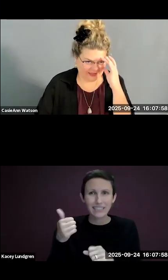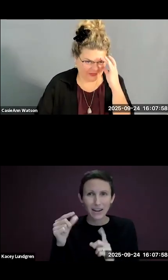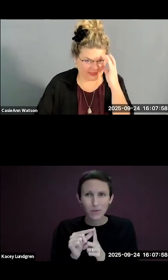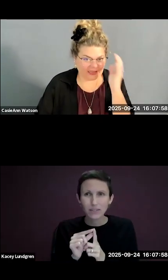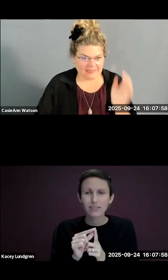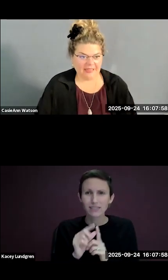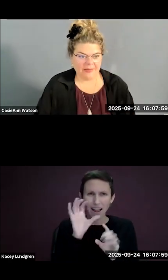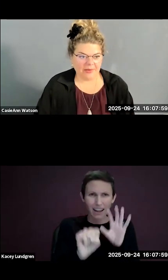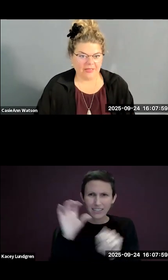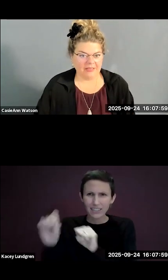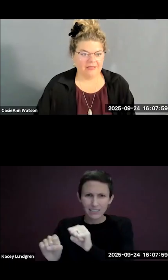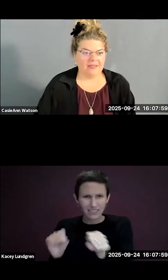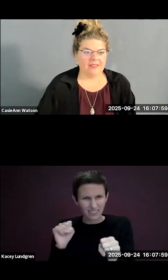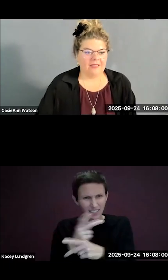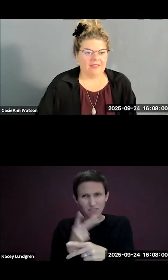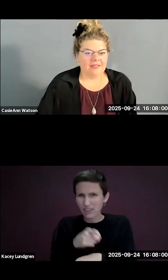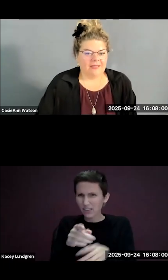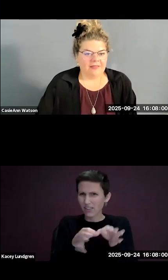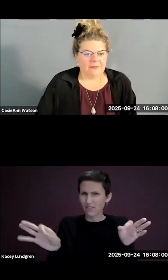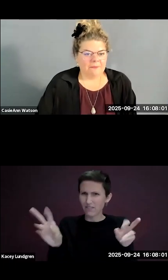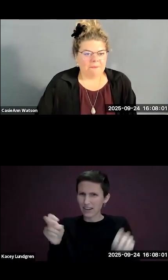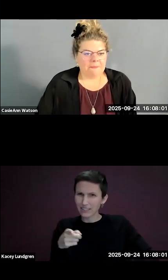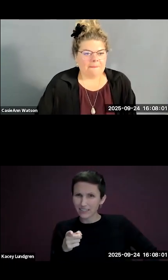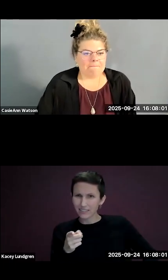is. Give you a second to think about it.